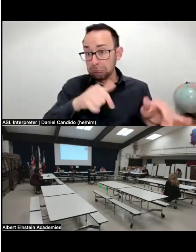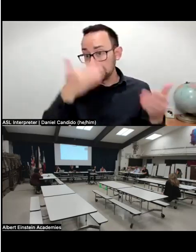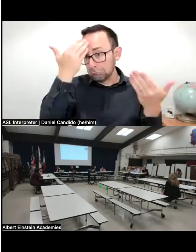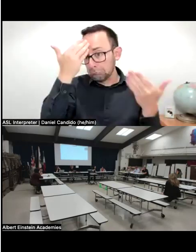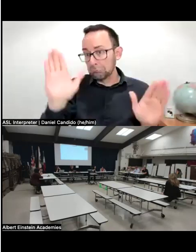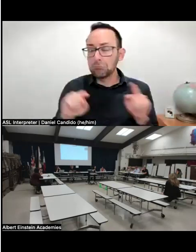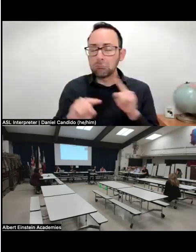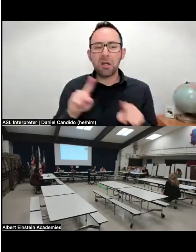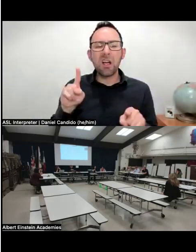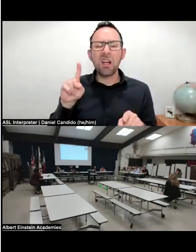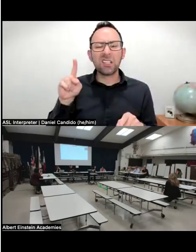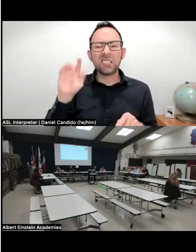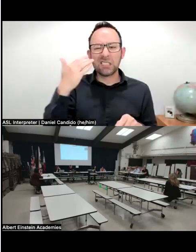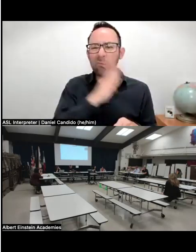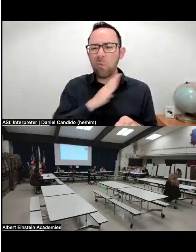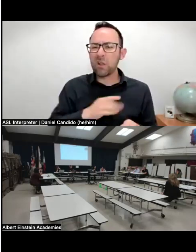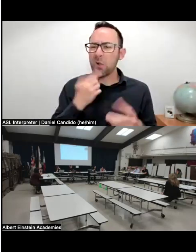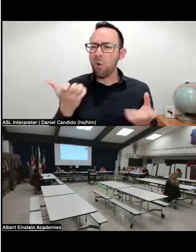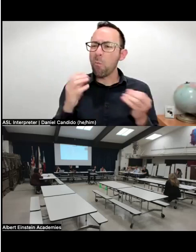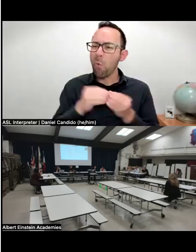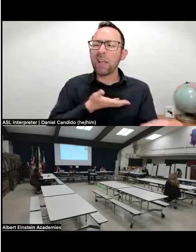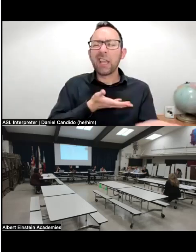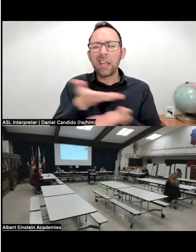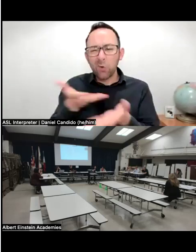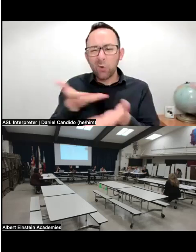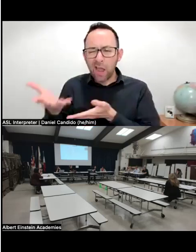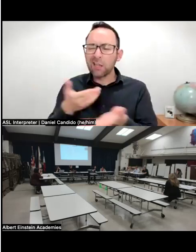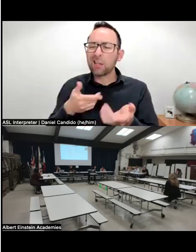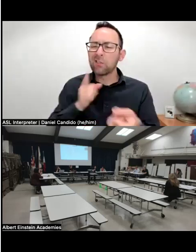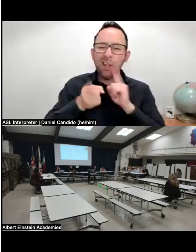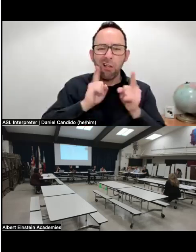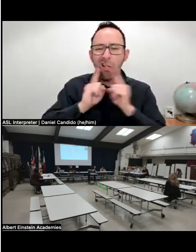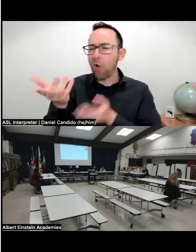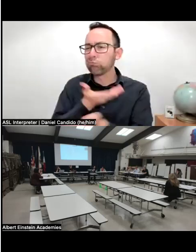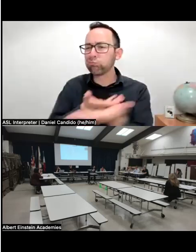more interactive, dialogic opportunity to learn.